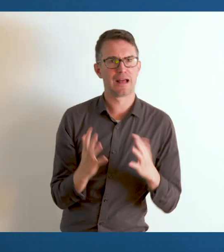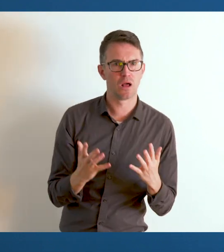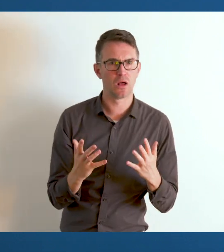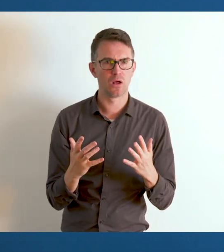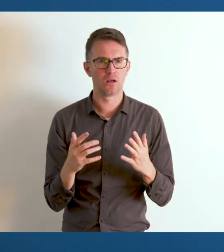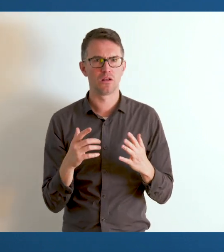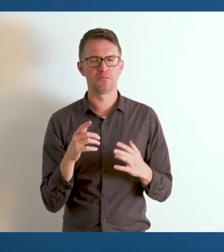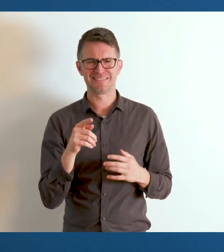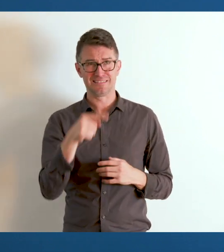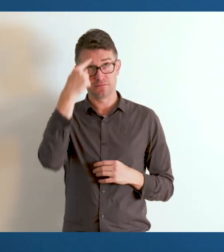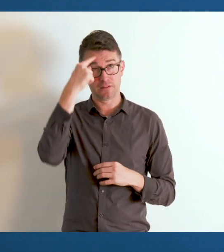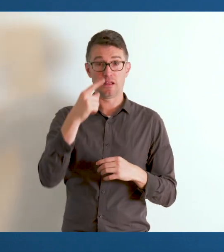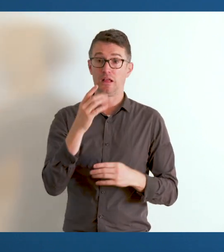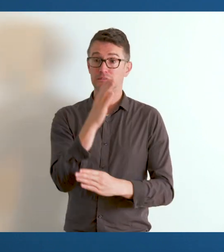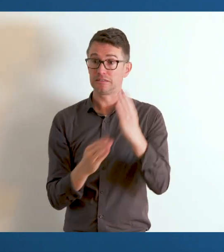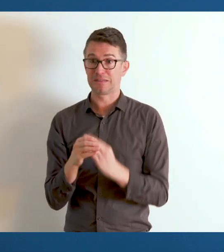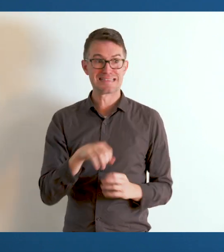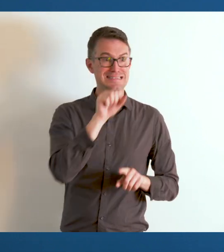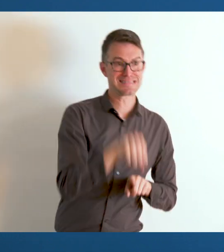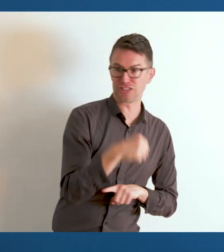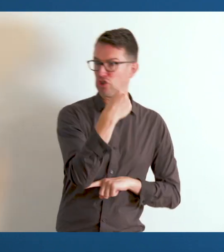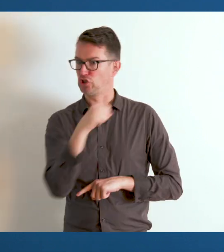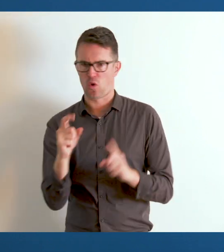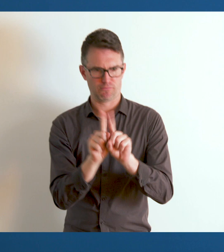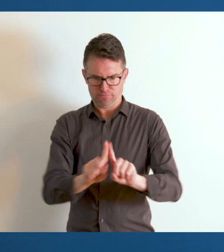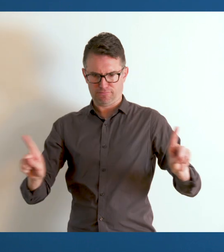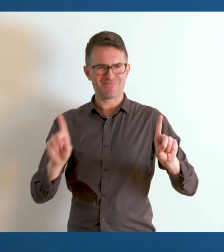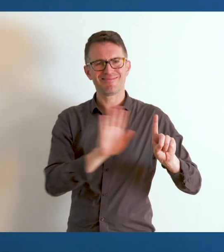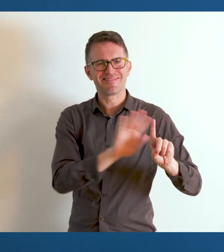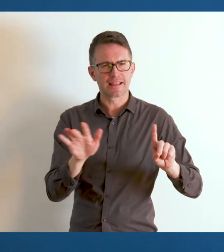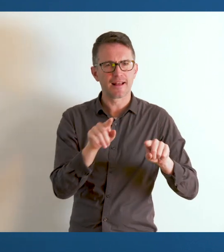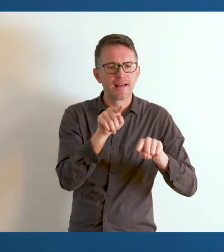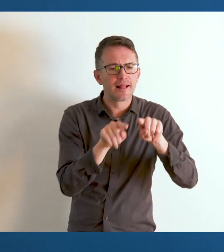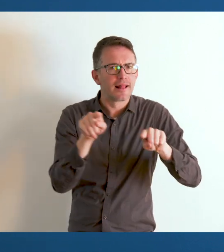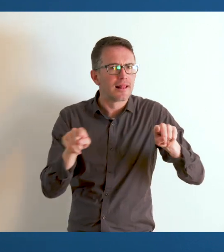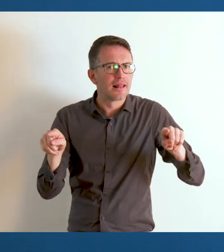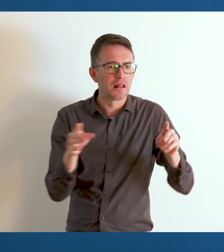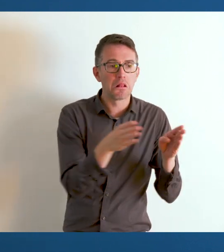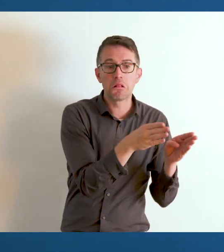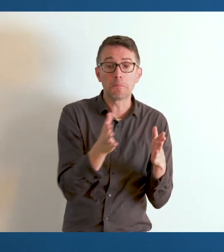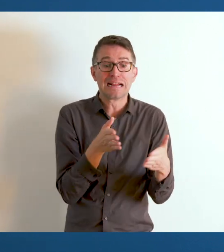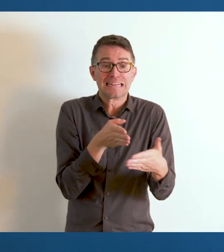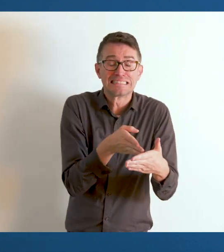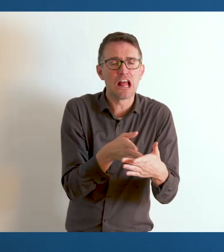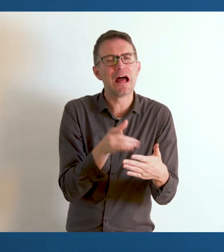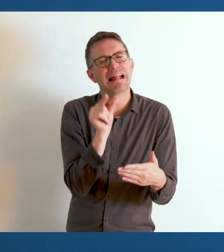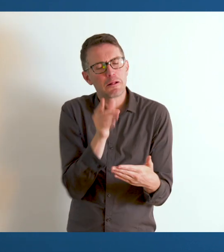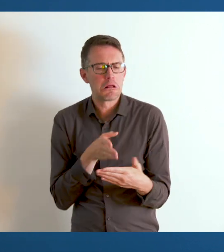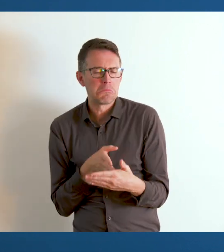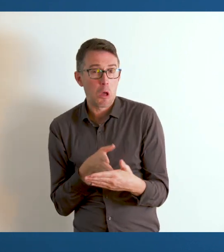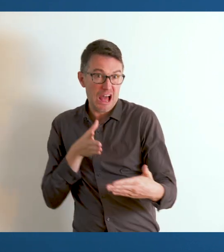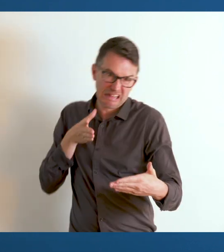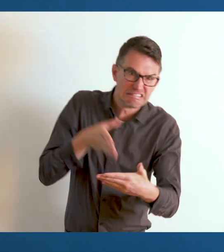inherently that dichotomy: are you disabled, yes or no? But it describes everything from